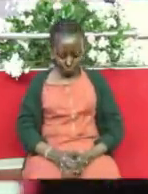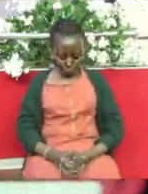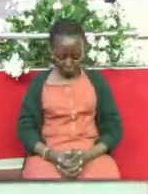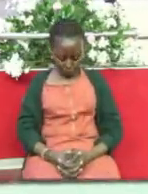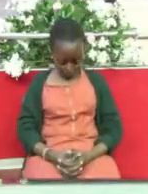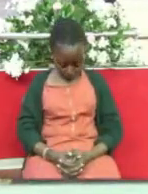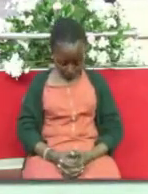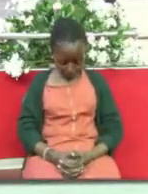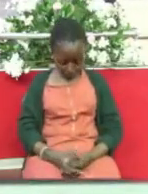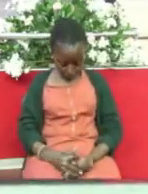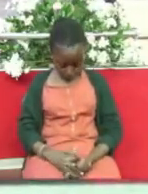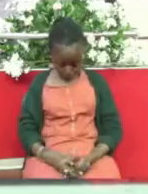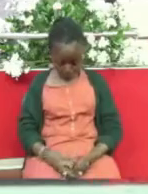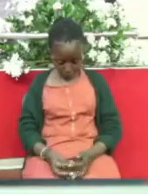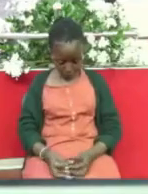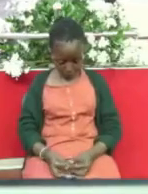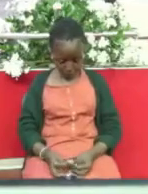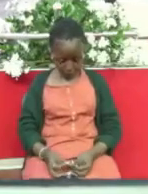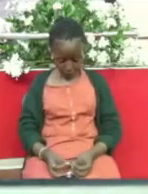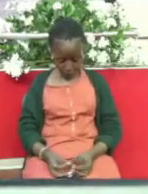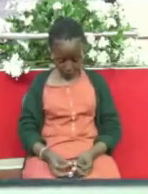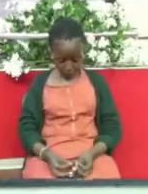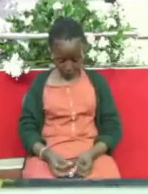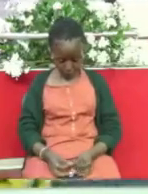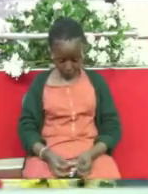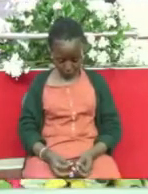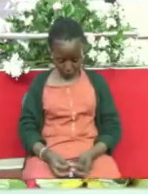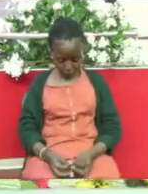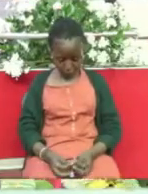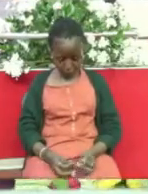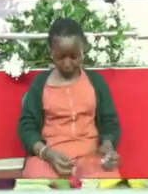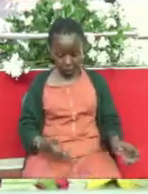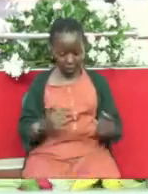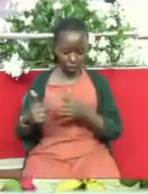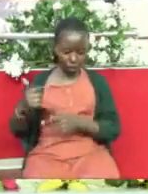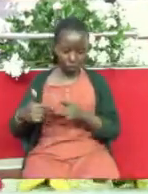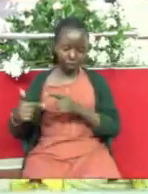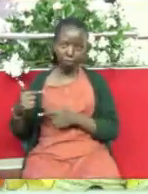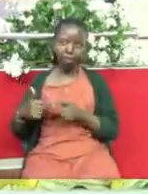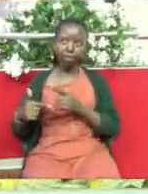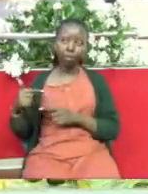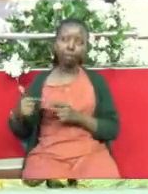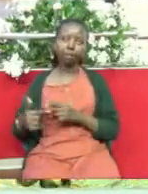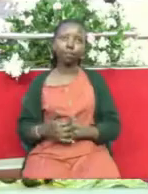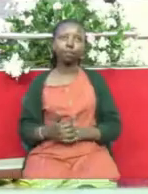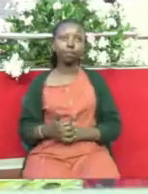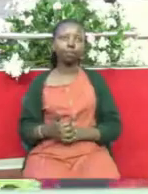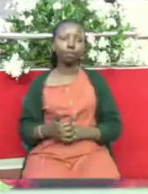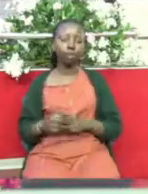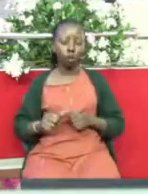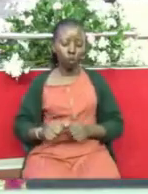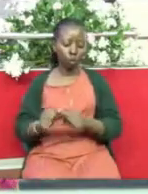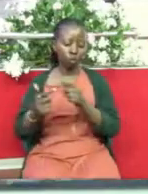We exalt you, Jesus. We magnify your name. Keep coming, keep coming. Keep coming, keep coming.